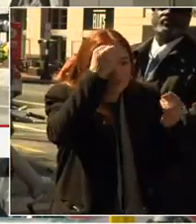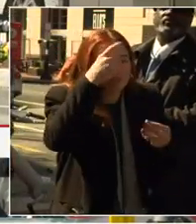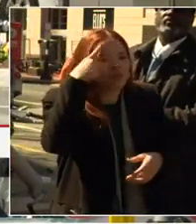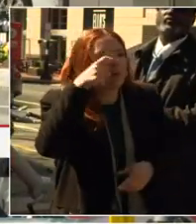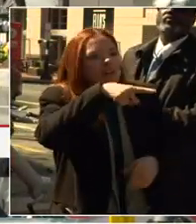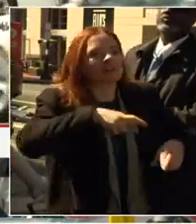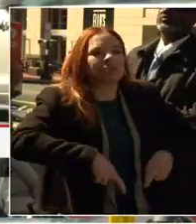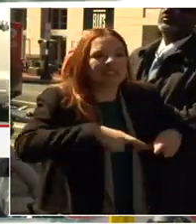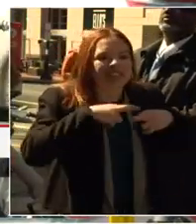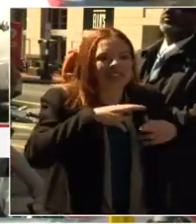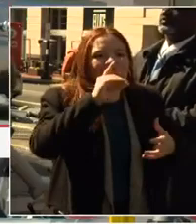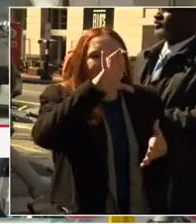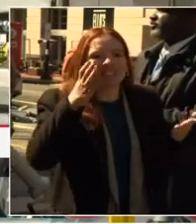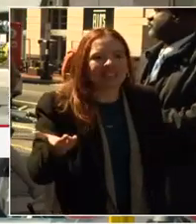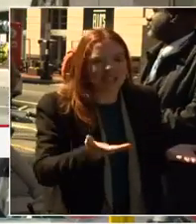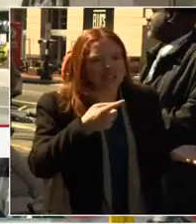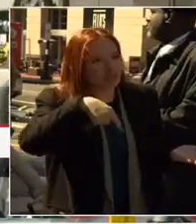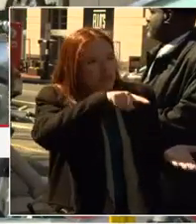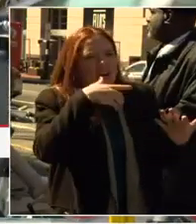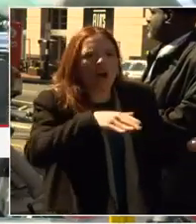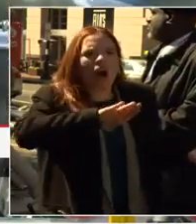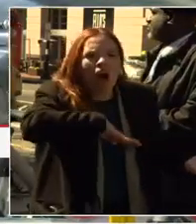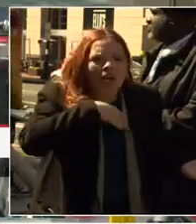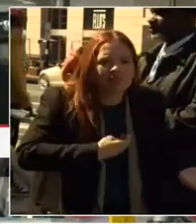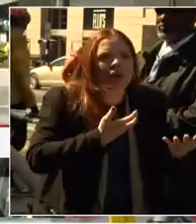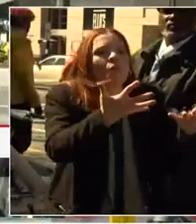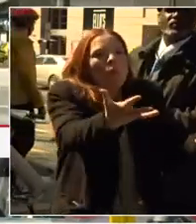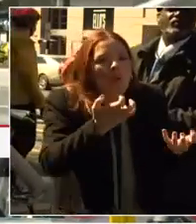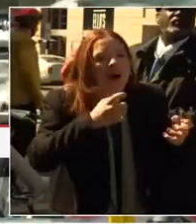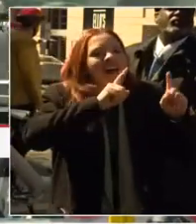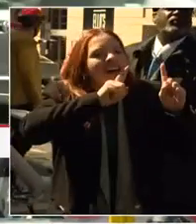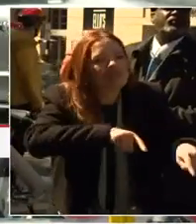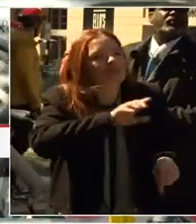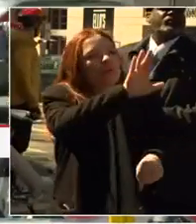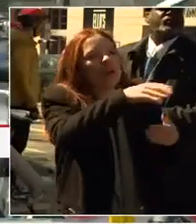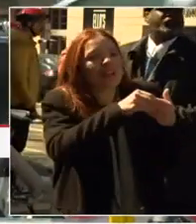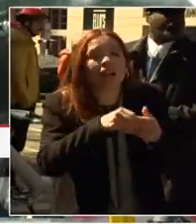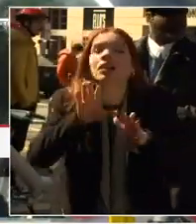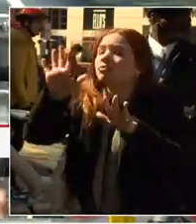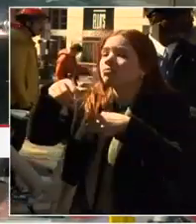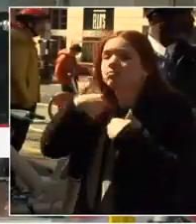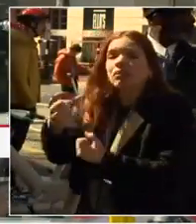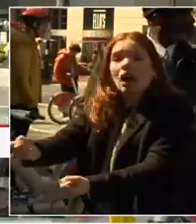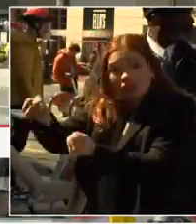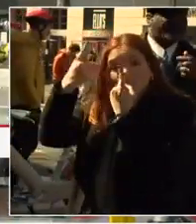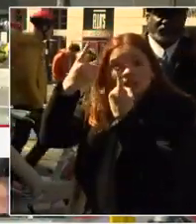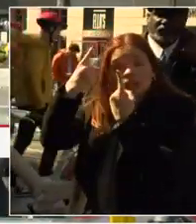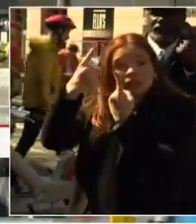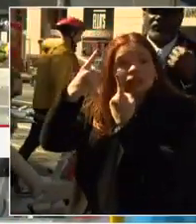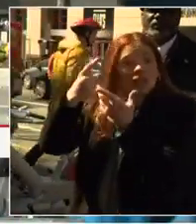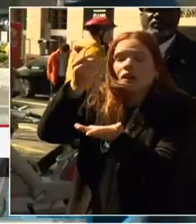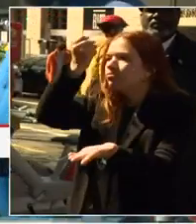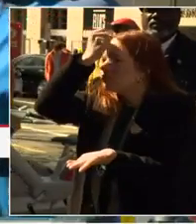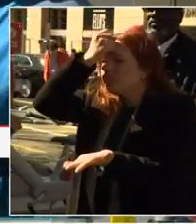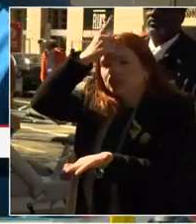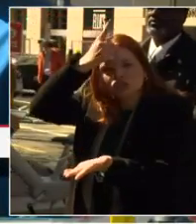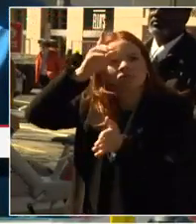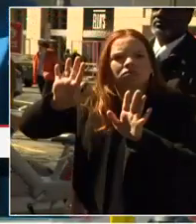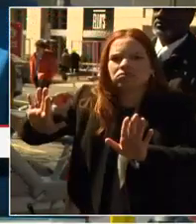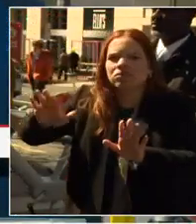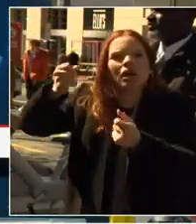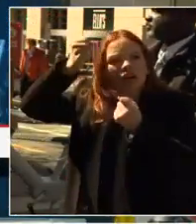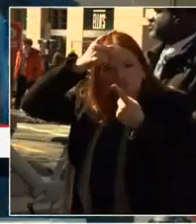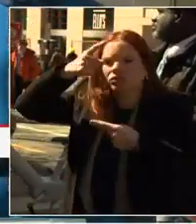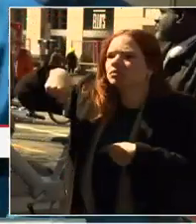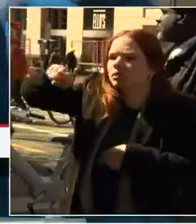of Columbia who are upset that they want answers from their leader. And I understand that in a lot of situations, people want